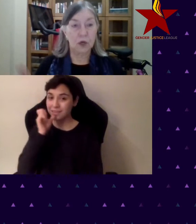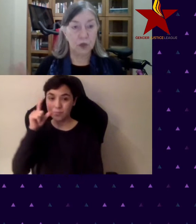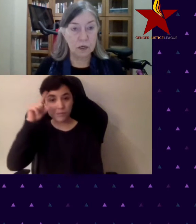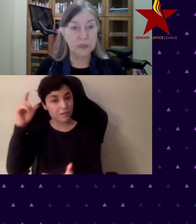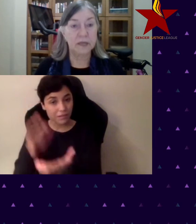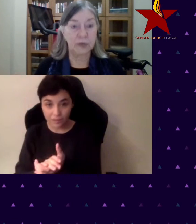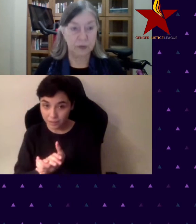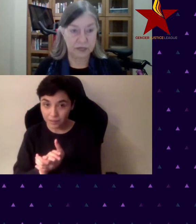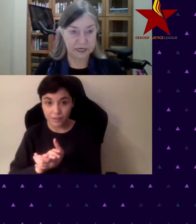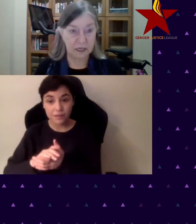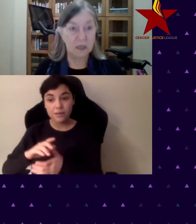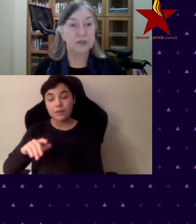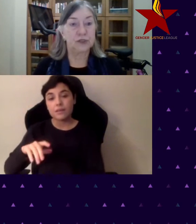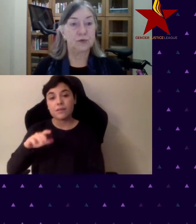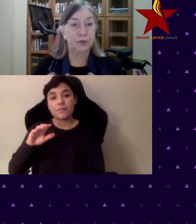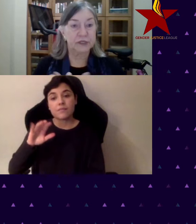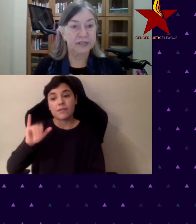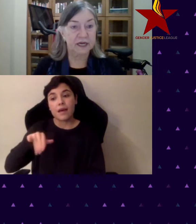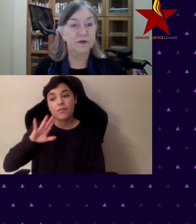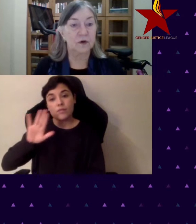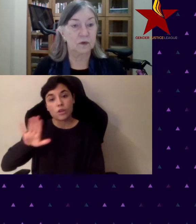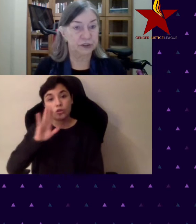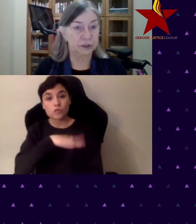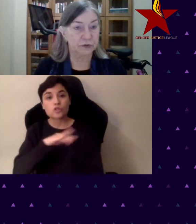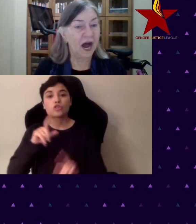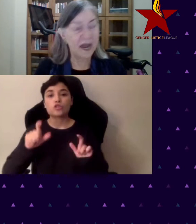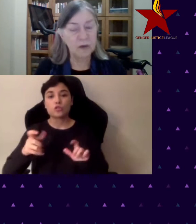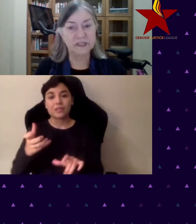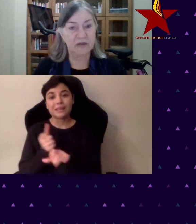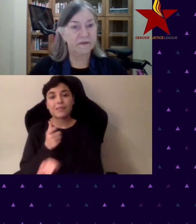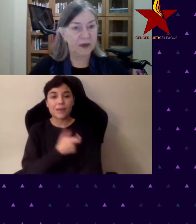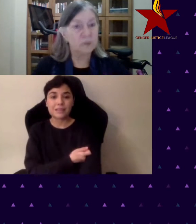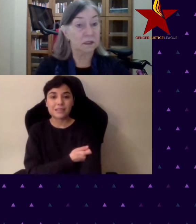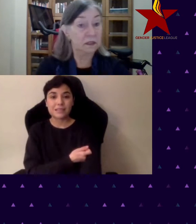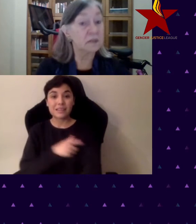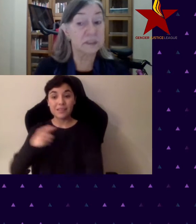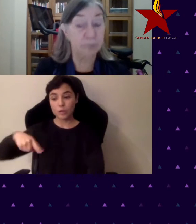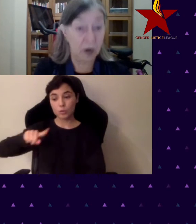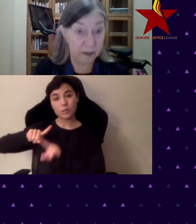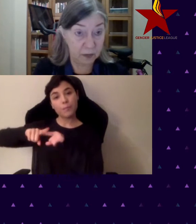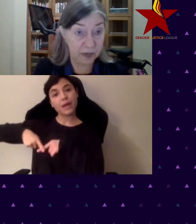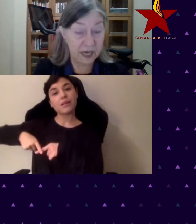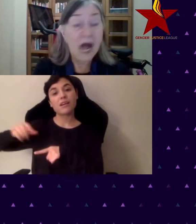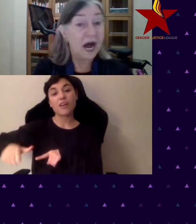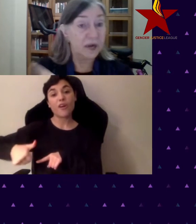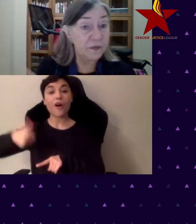on herd immunity to protect their own children. I always thought that was a little